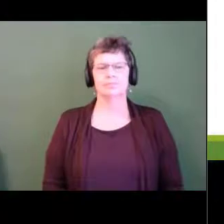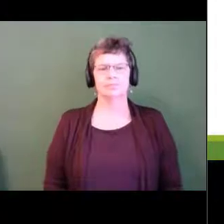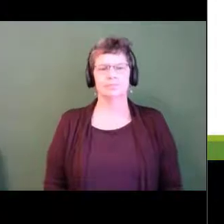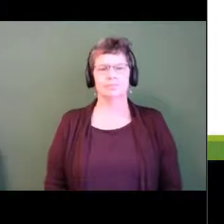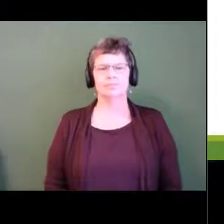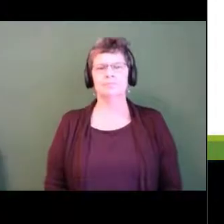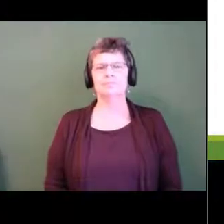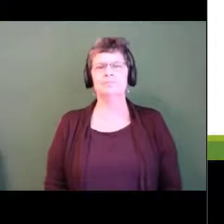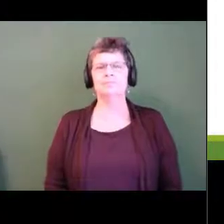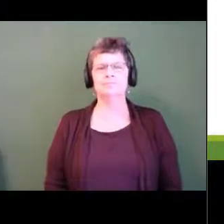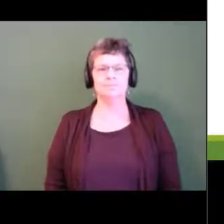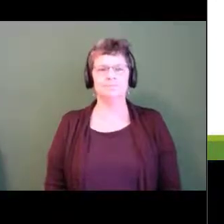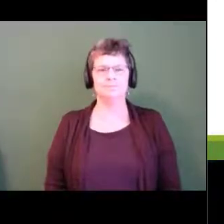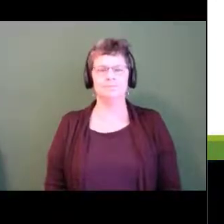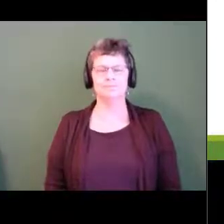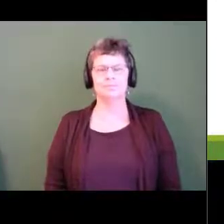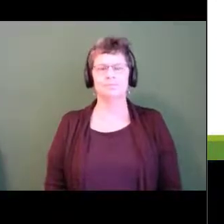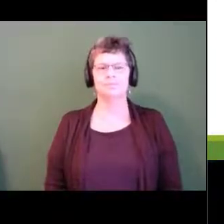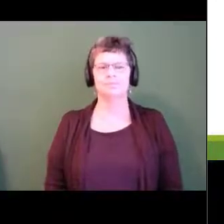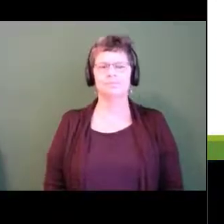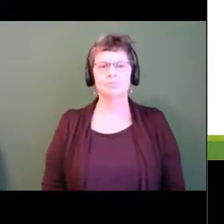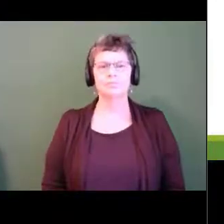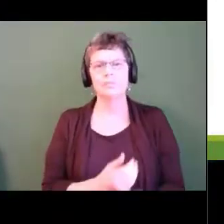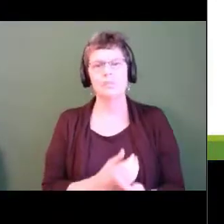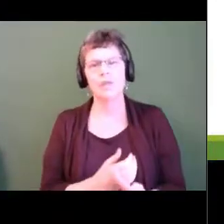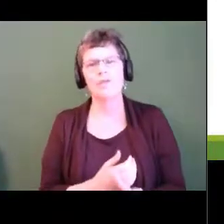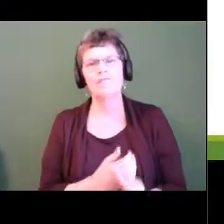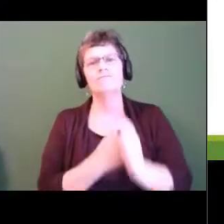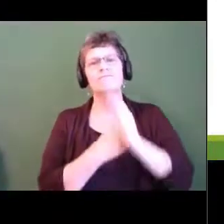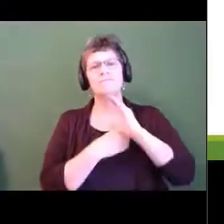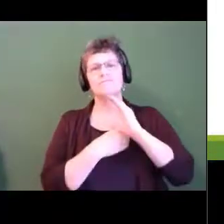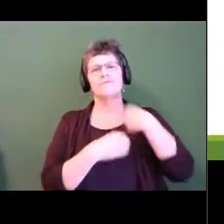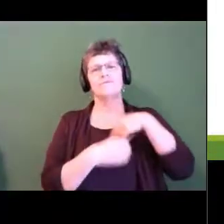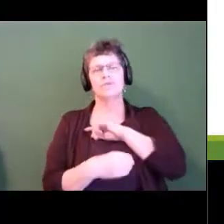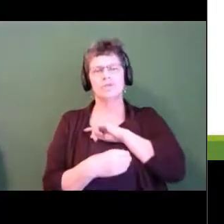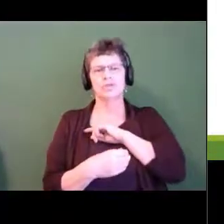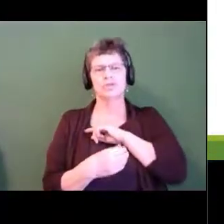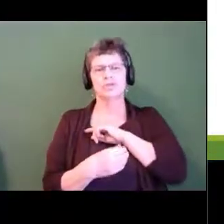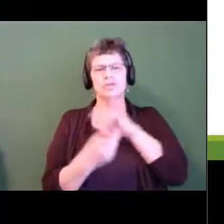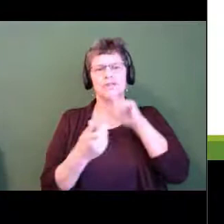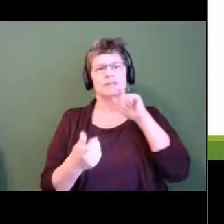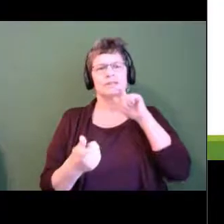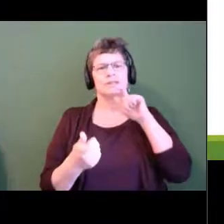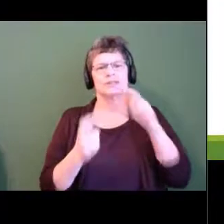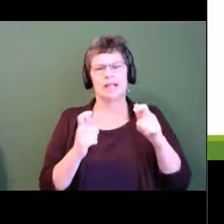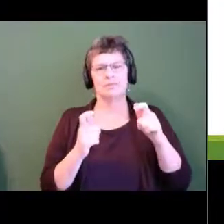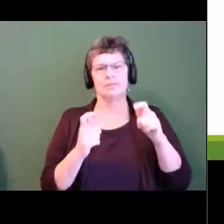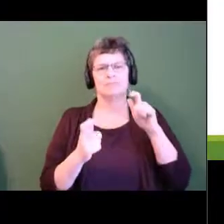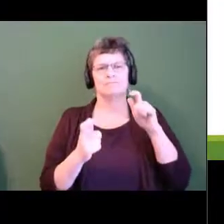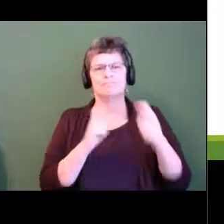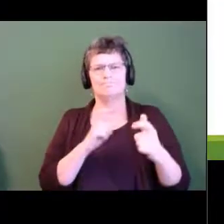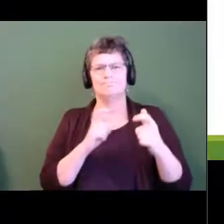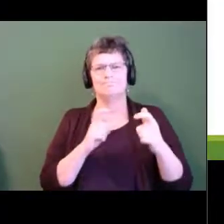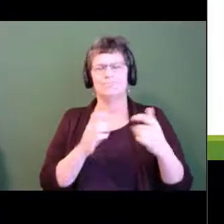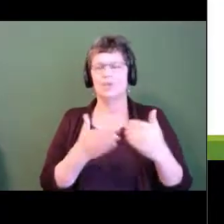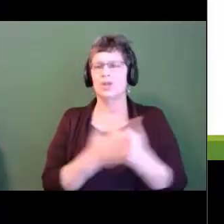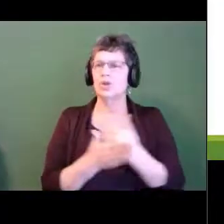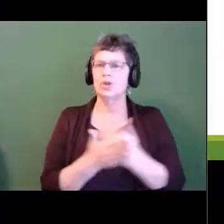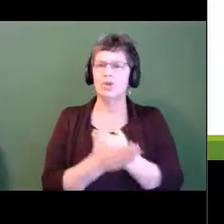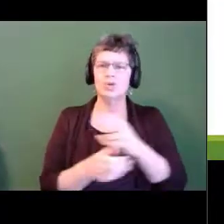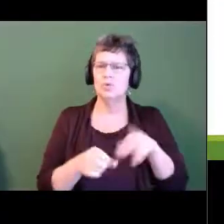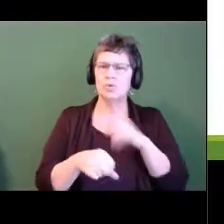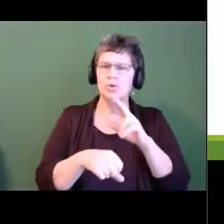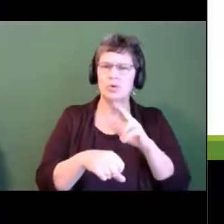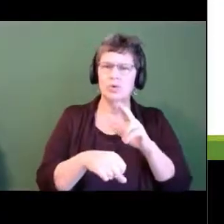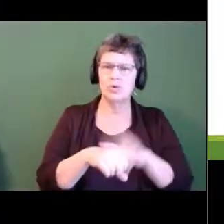It's forced us to adapt and adjust to a new normal, and we're not there yet. And I think as well, some of us don't have,